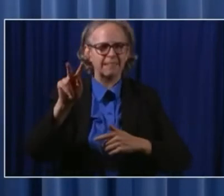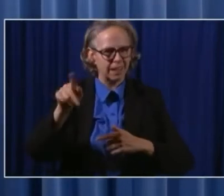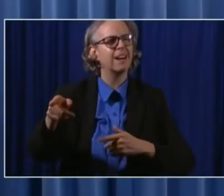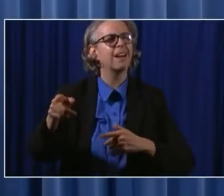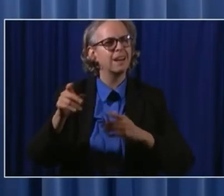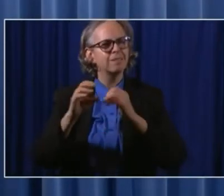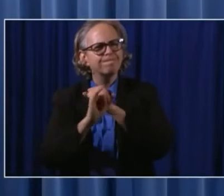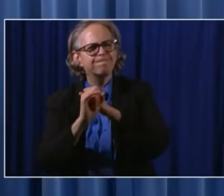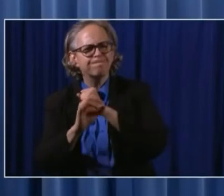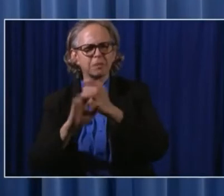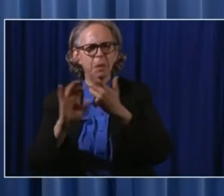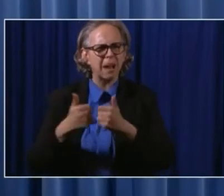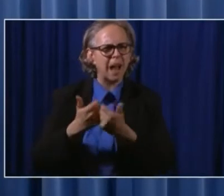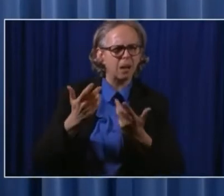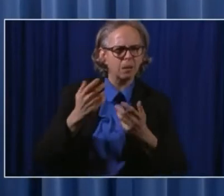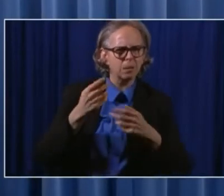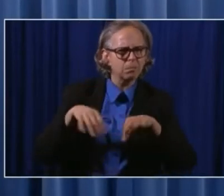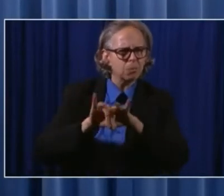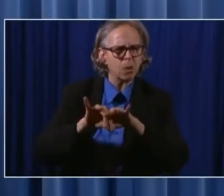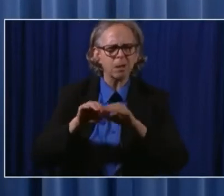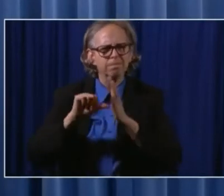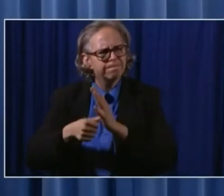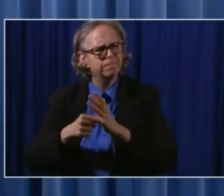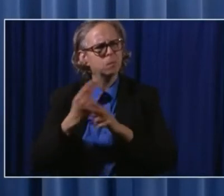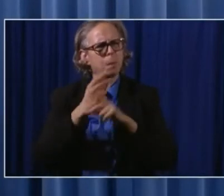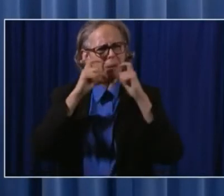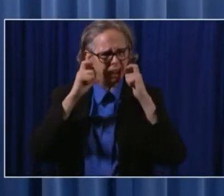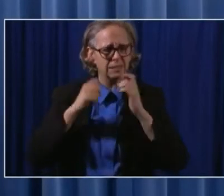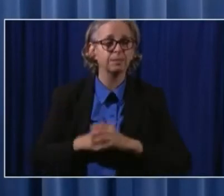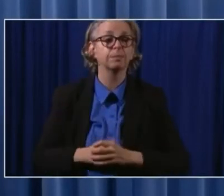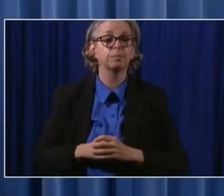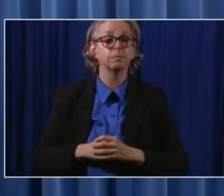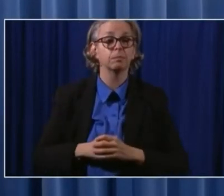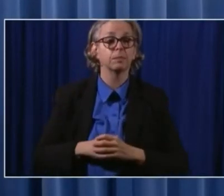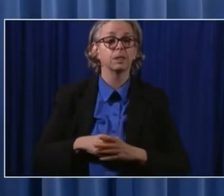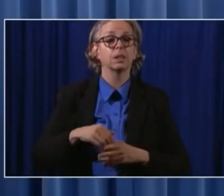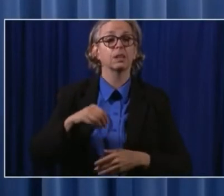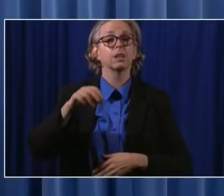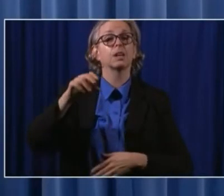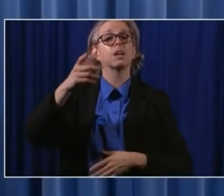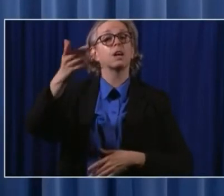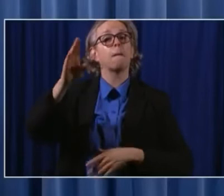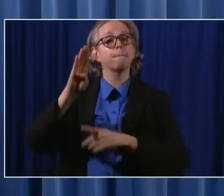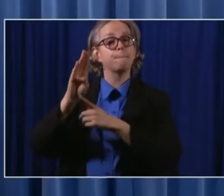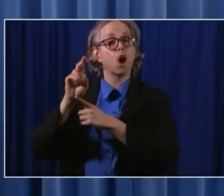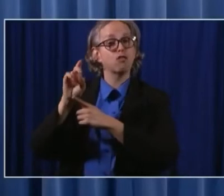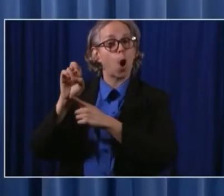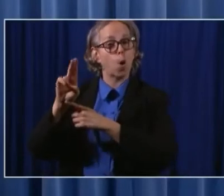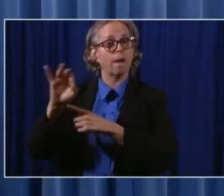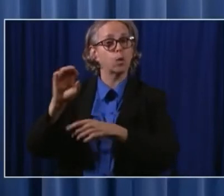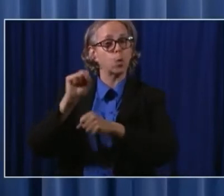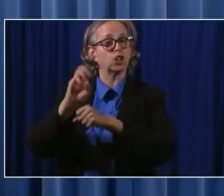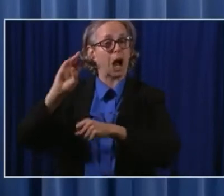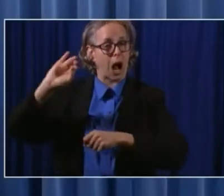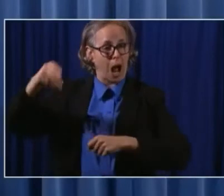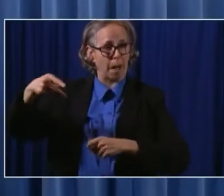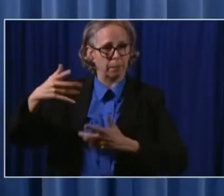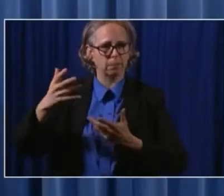starts tomorrow. The Ohio Bureau of Workers' Compensation will again sponsor these ads, which were created in partnership with the Ohio